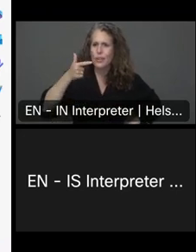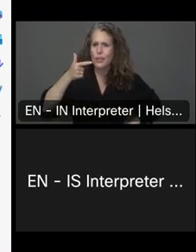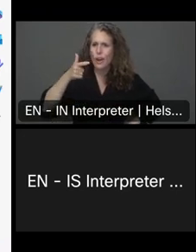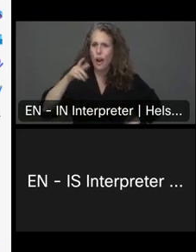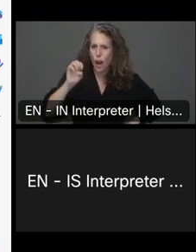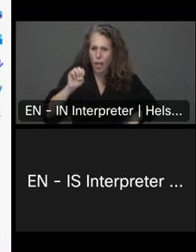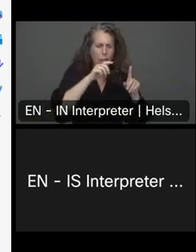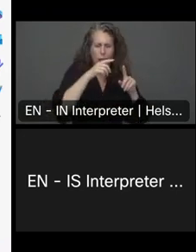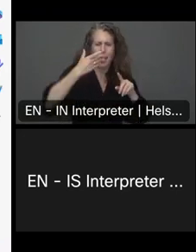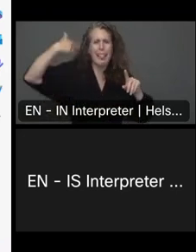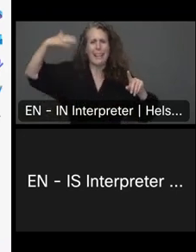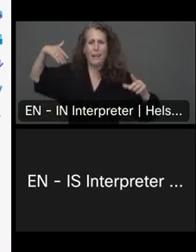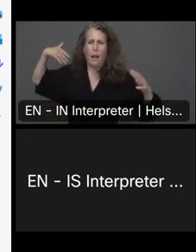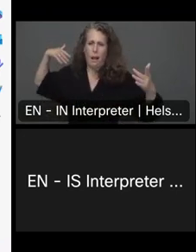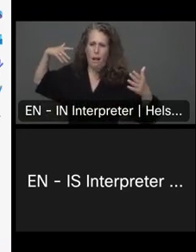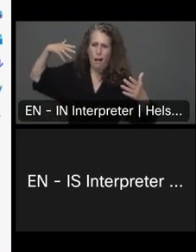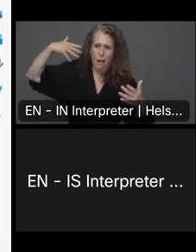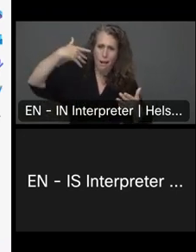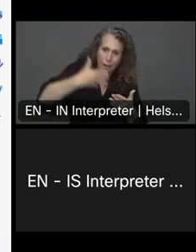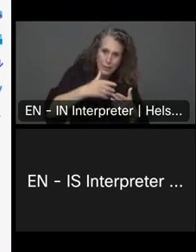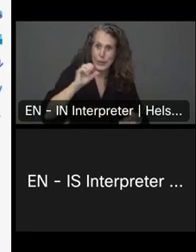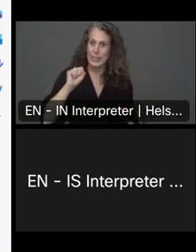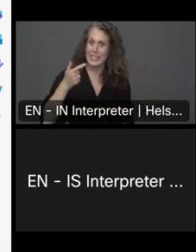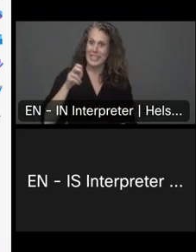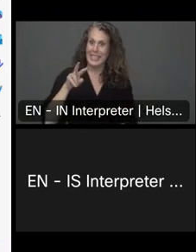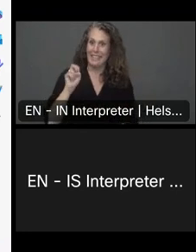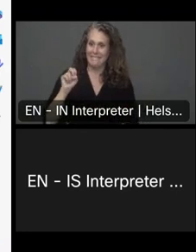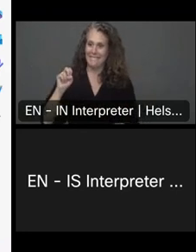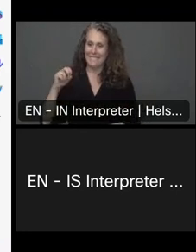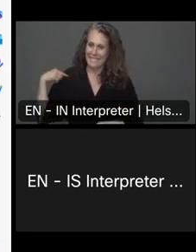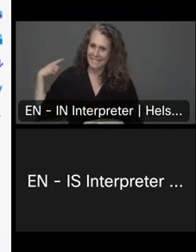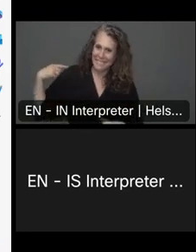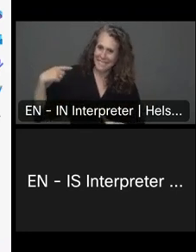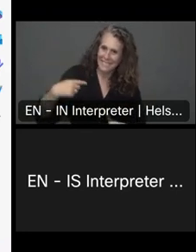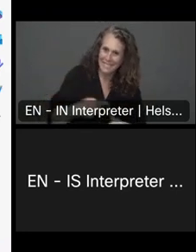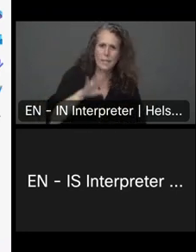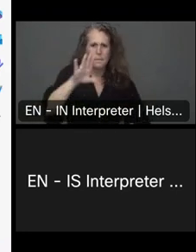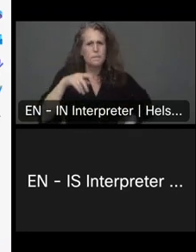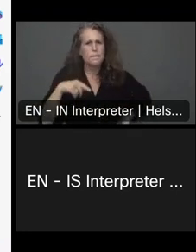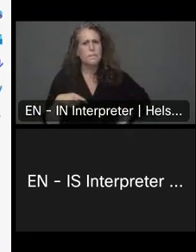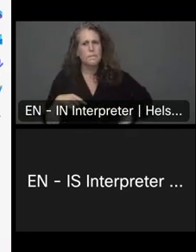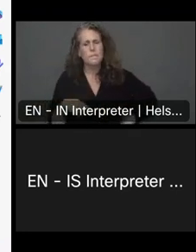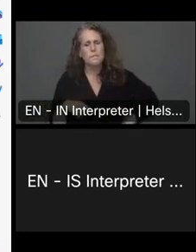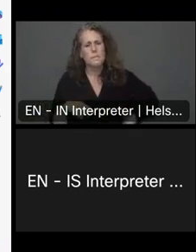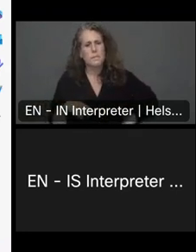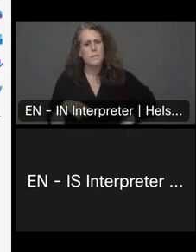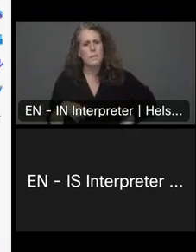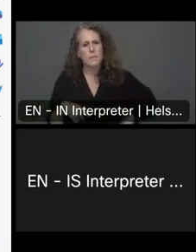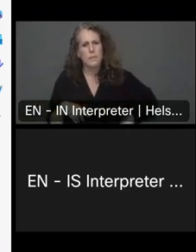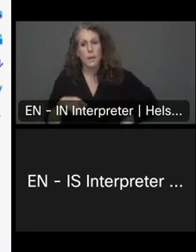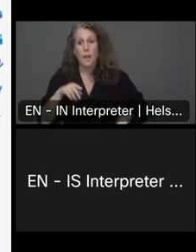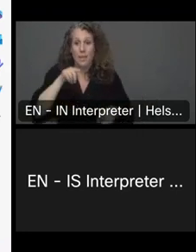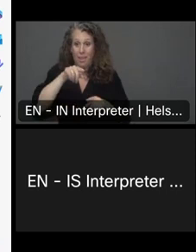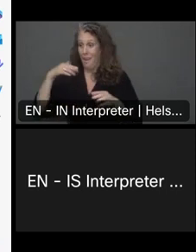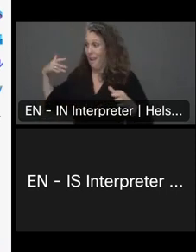to Steve, is that it was within one cultural tradition. True.